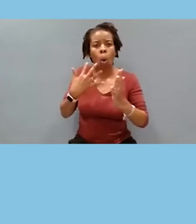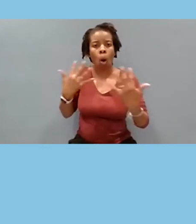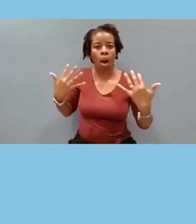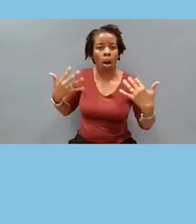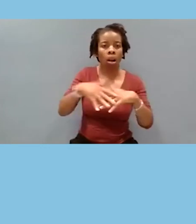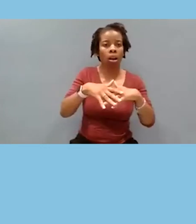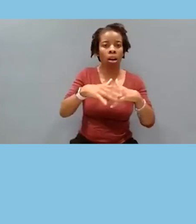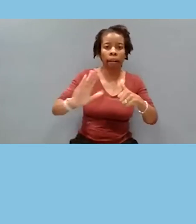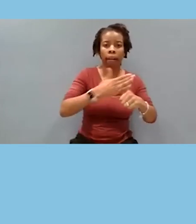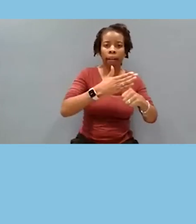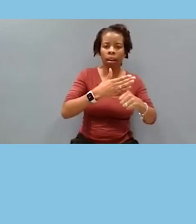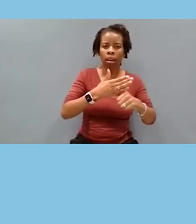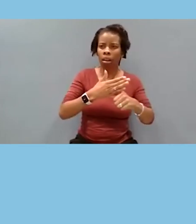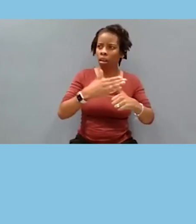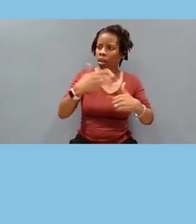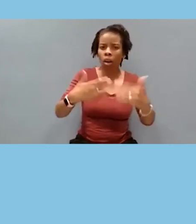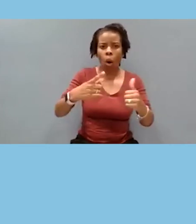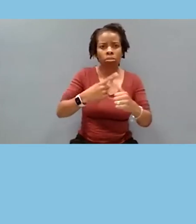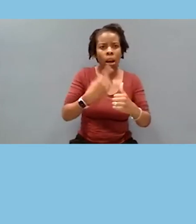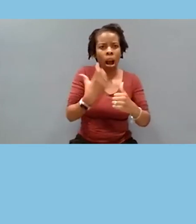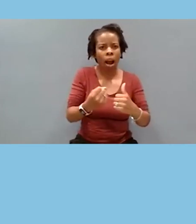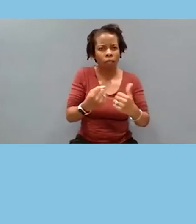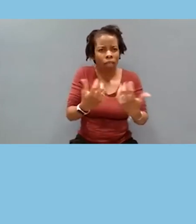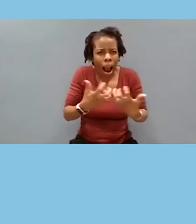of setting that up as an issue.